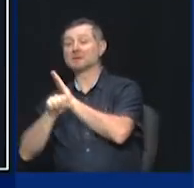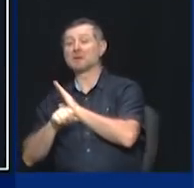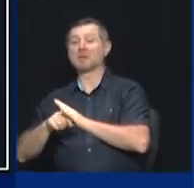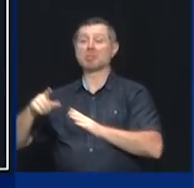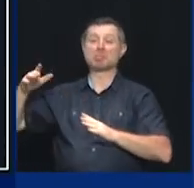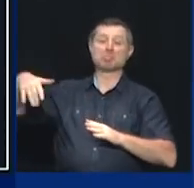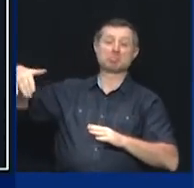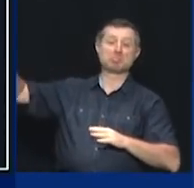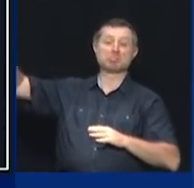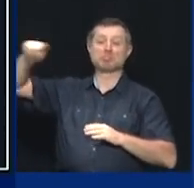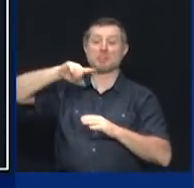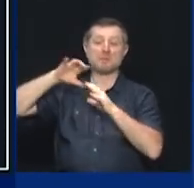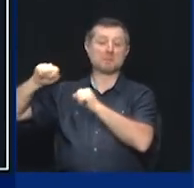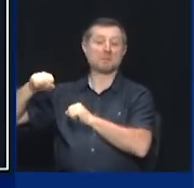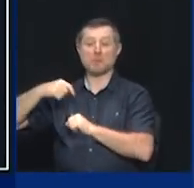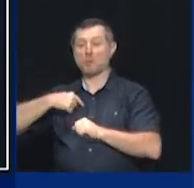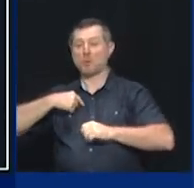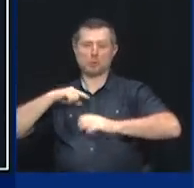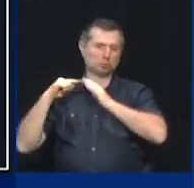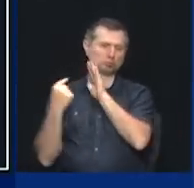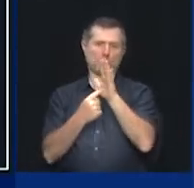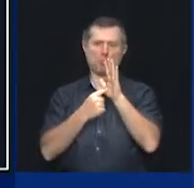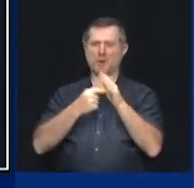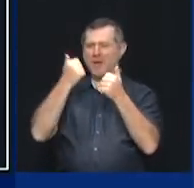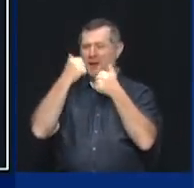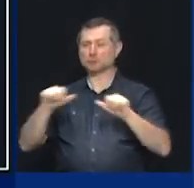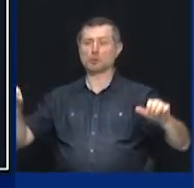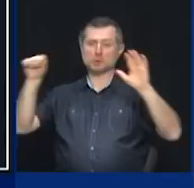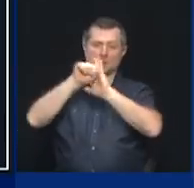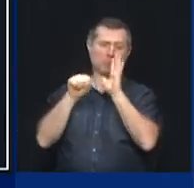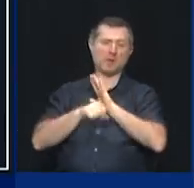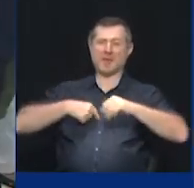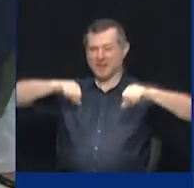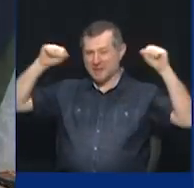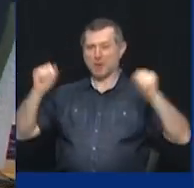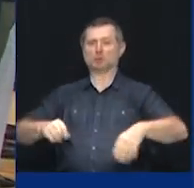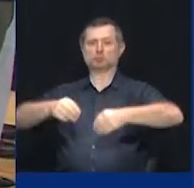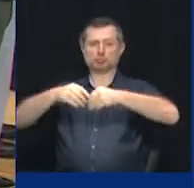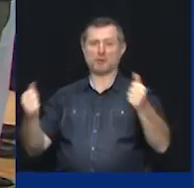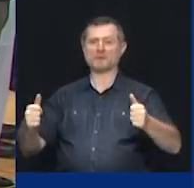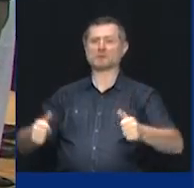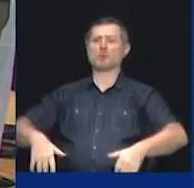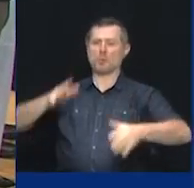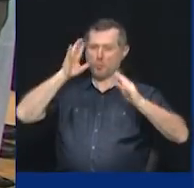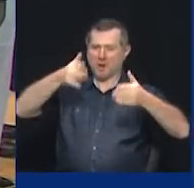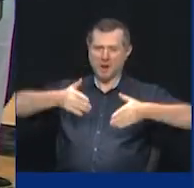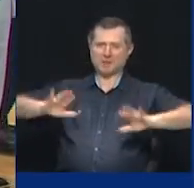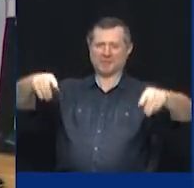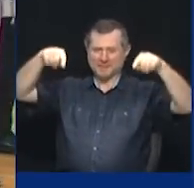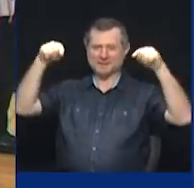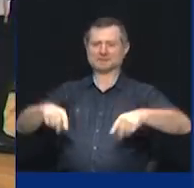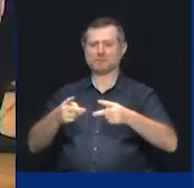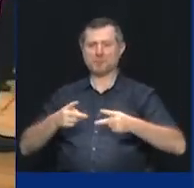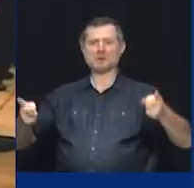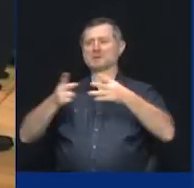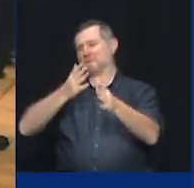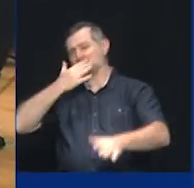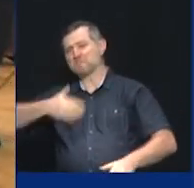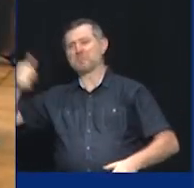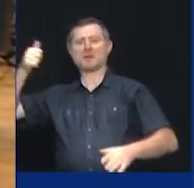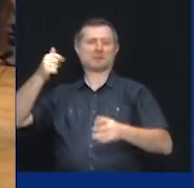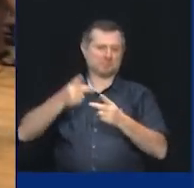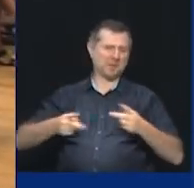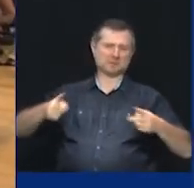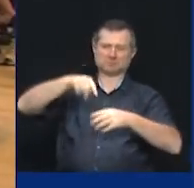you that there's no problem we can't solve. We're going to make this place a better place. We're going to